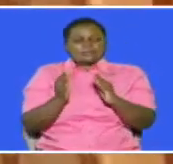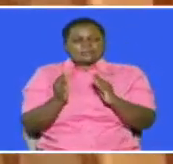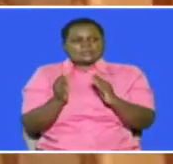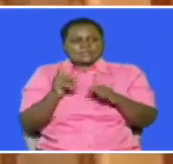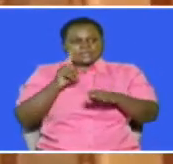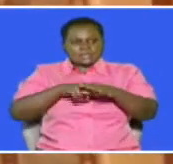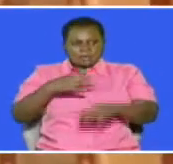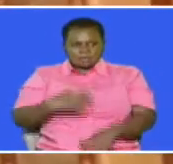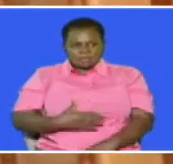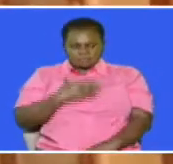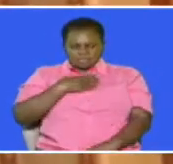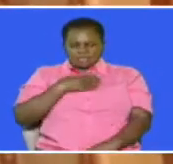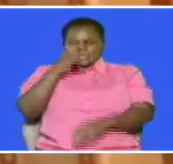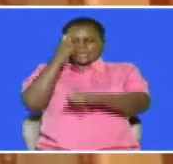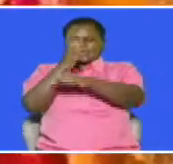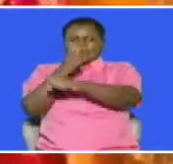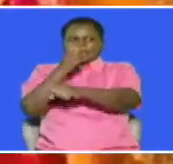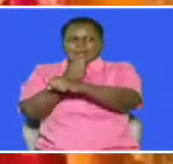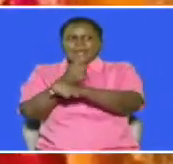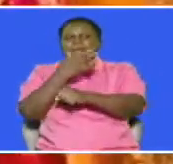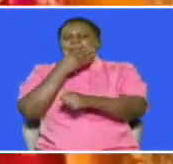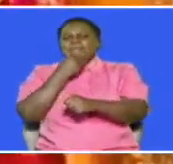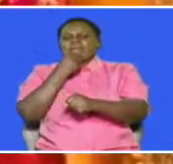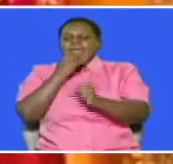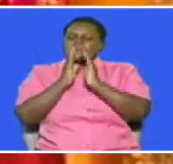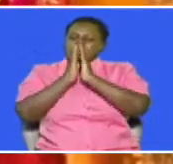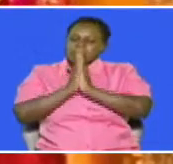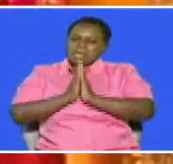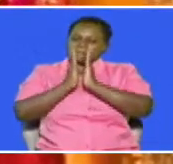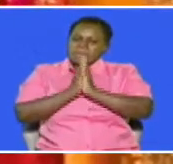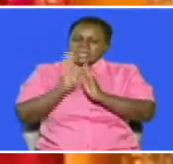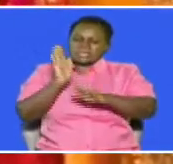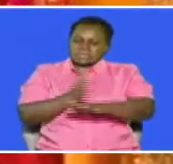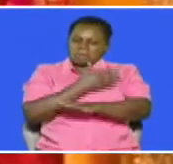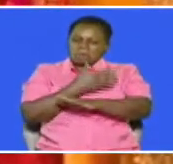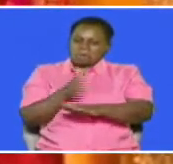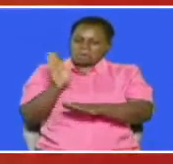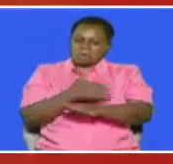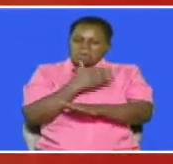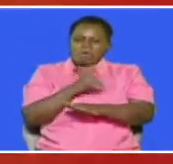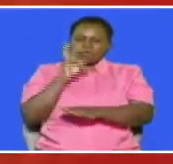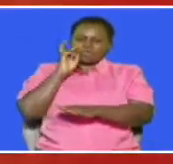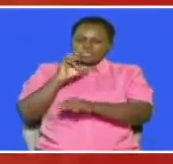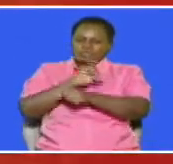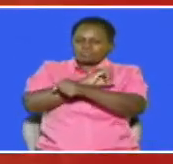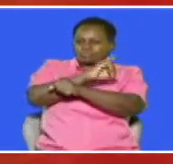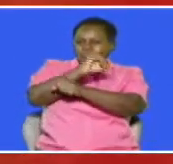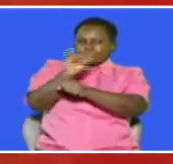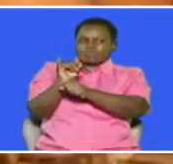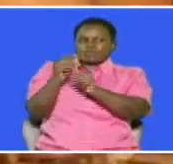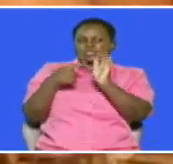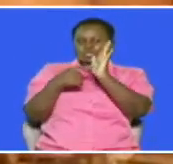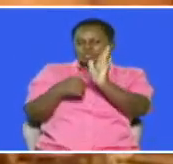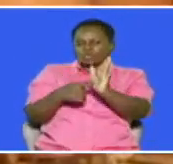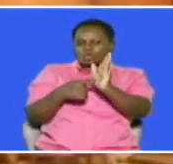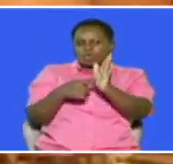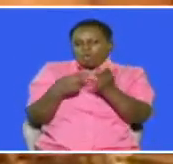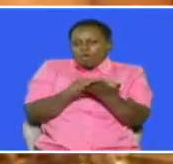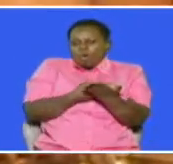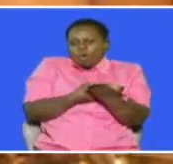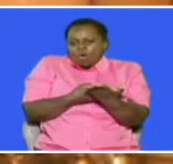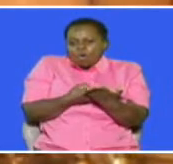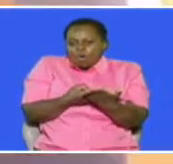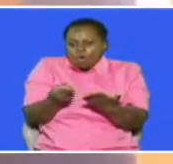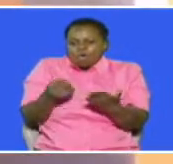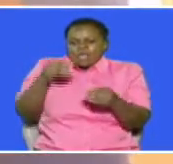When we visited the temple, there were men singing Hindu praise songs while facing Lord Rama statue displayed in one of the holy